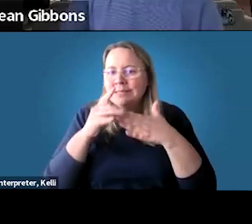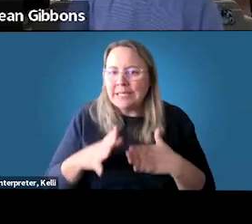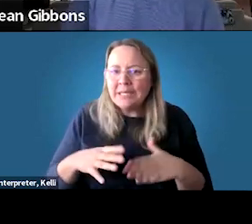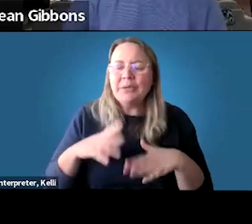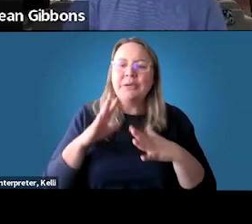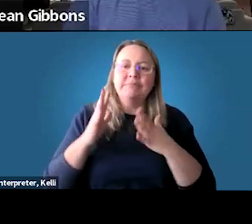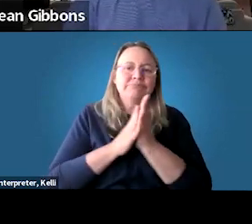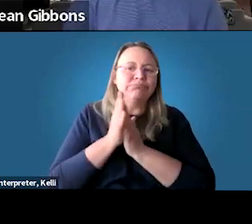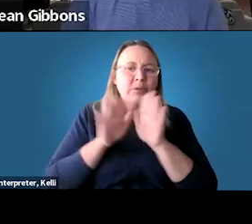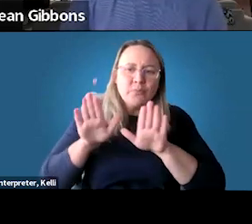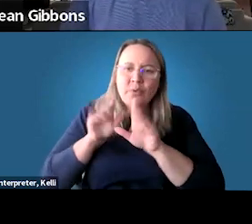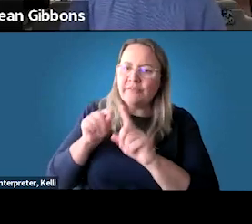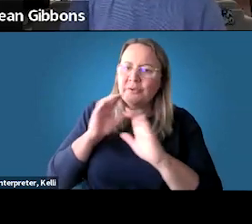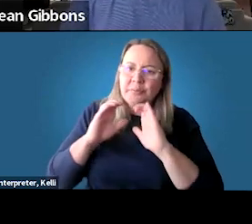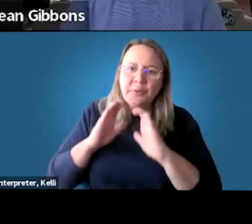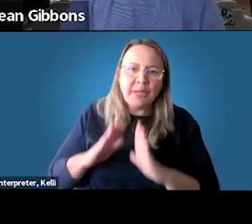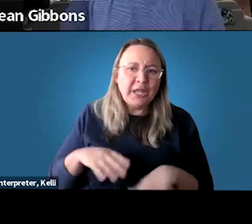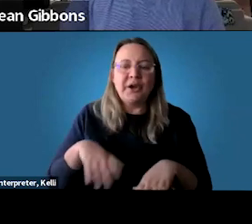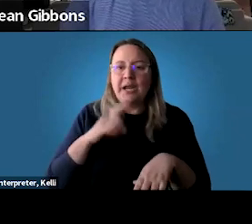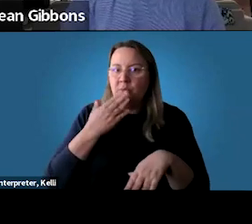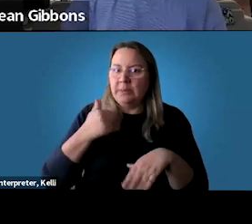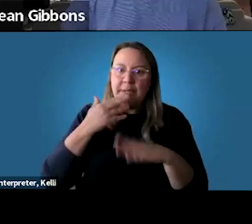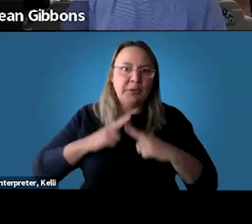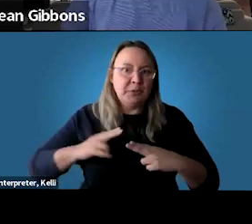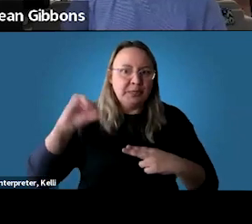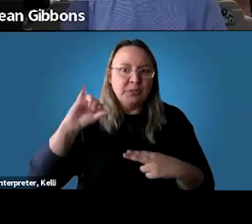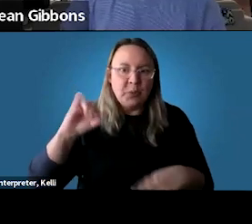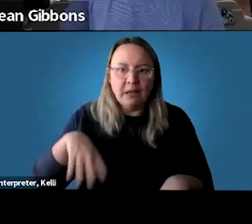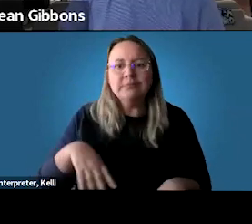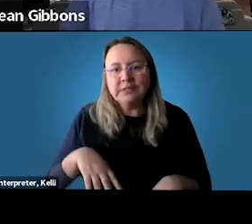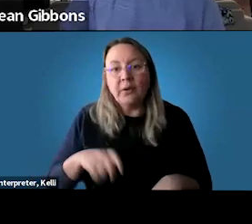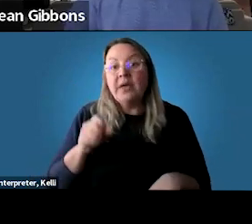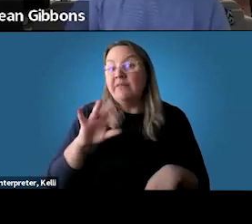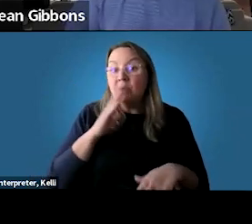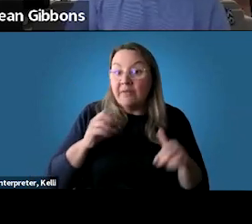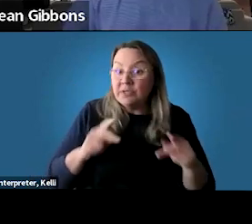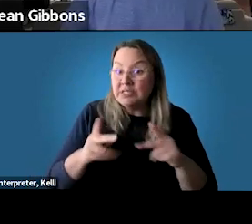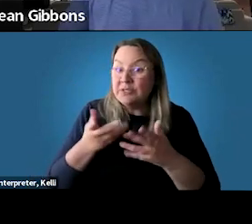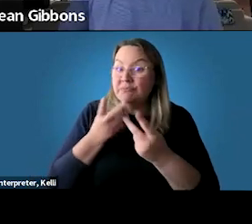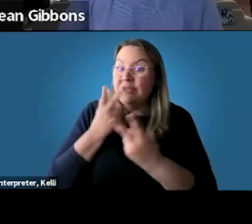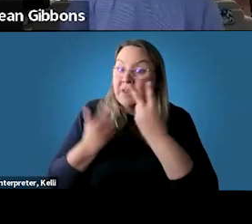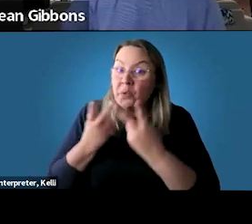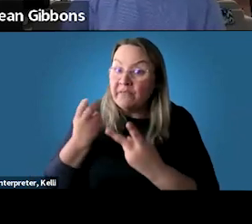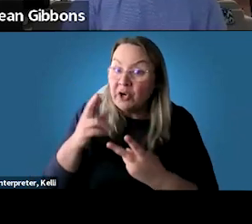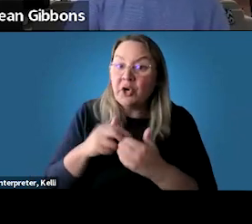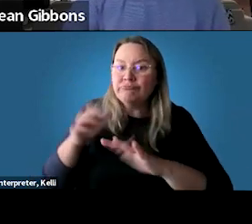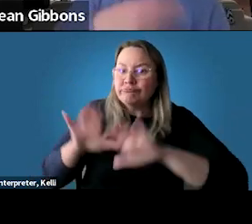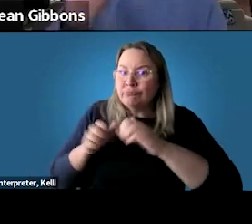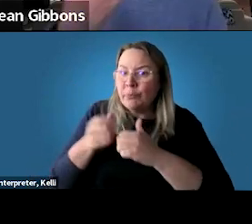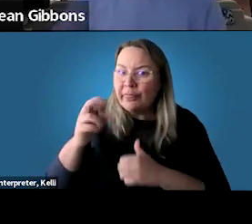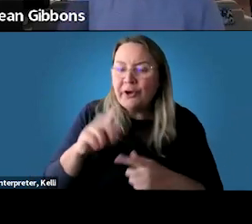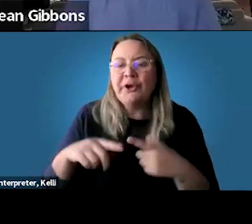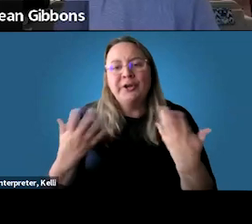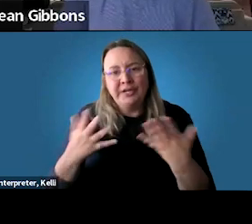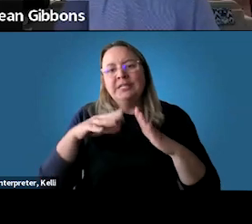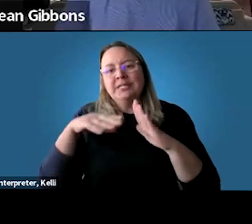an extraordinary communicator, and an even better human being. And so if y'all had a chance to visit with her or know her a little bit, some of us in Slack are